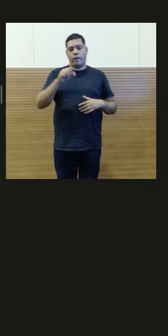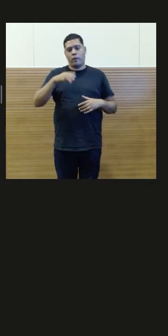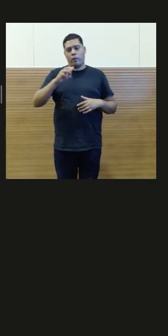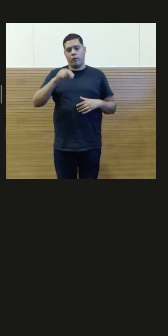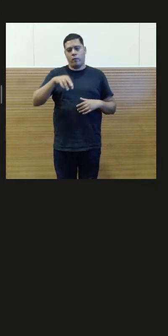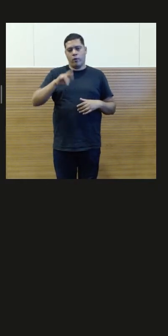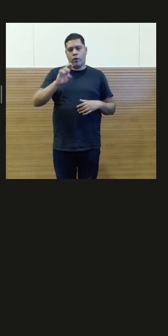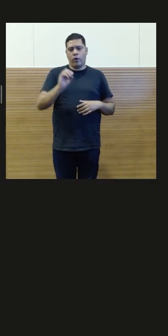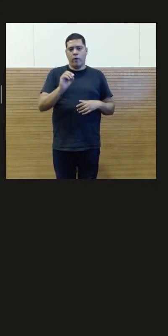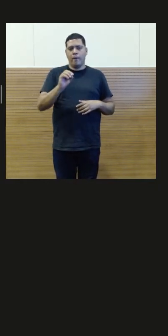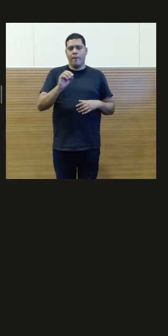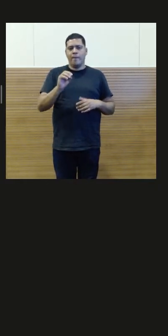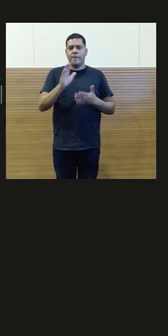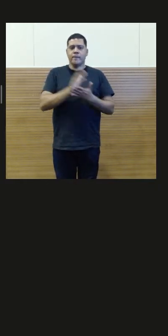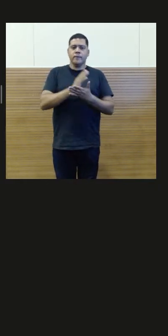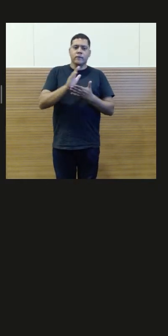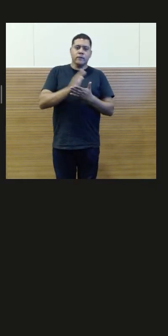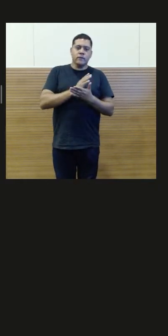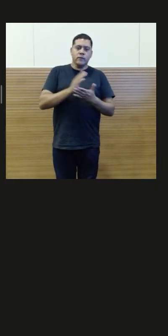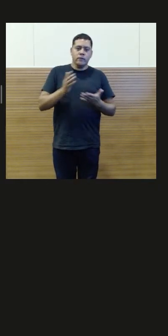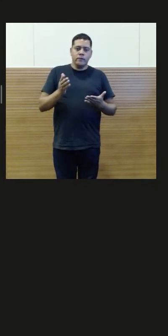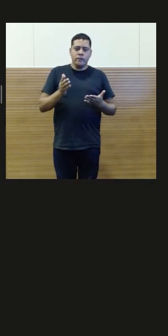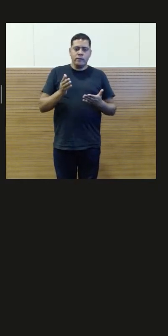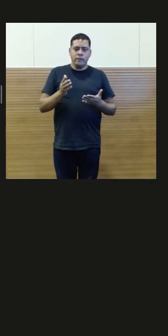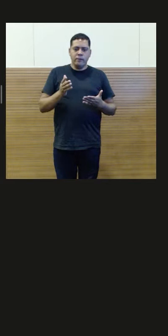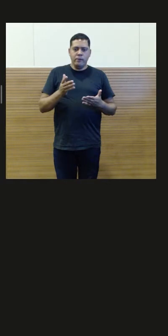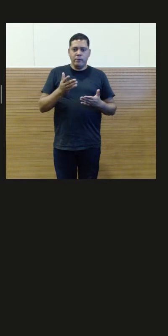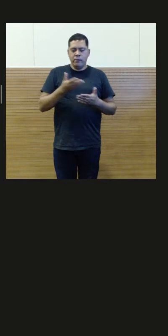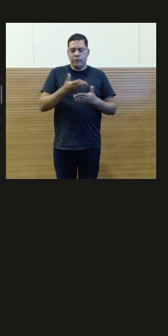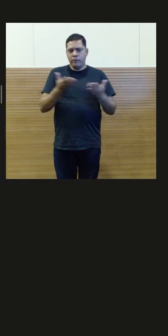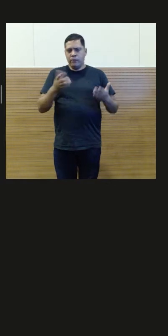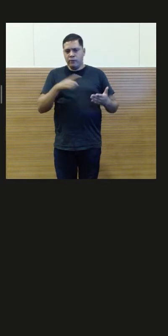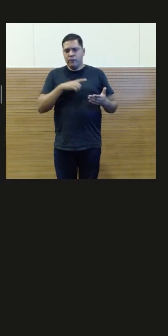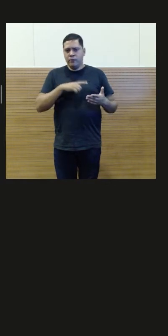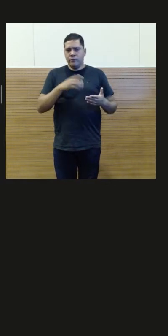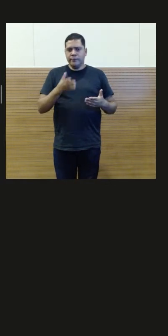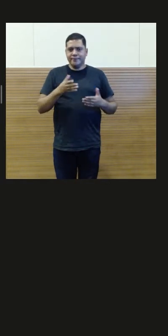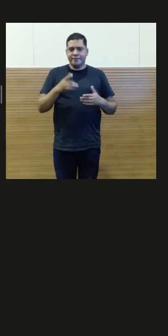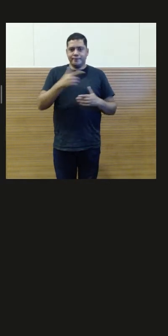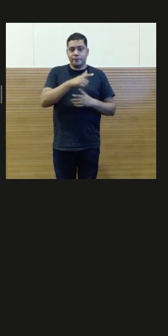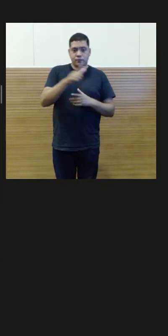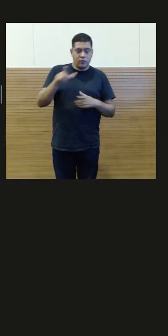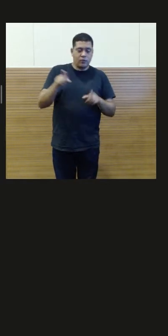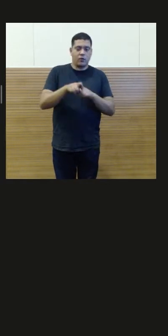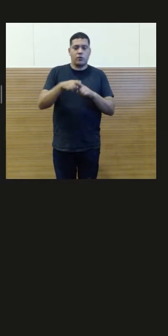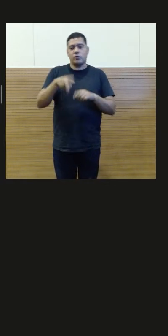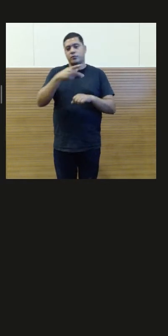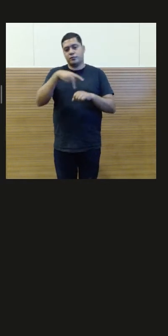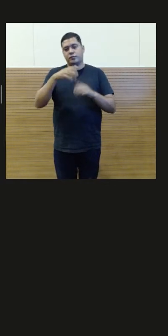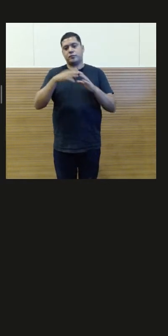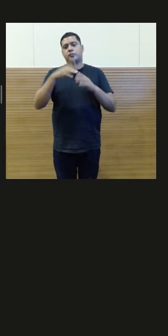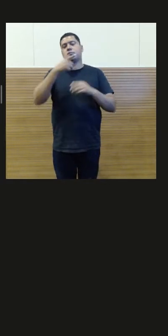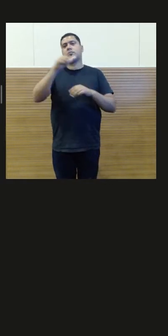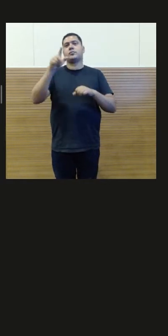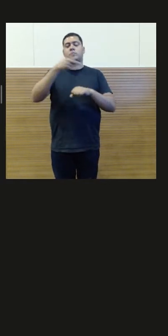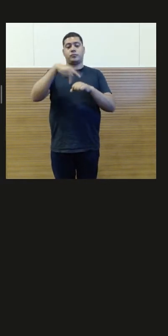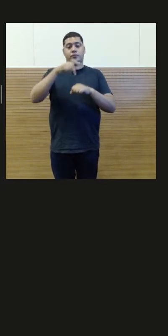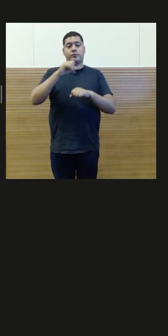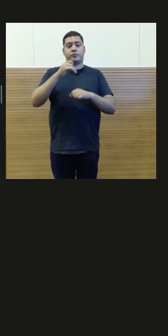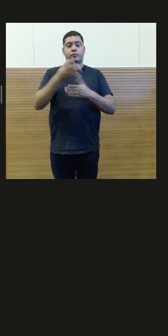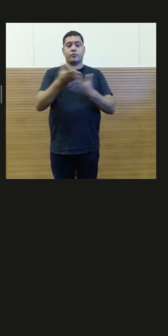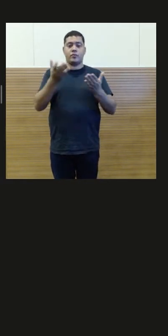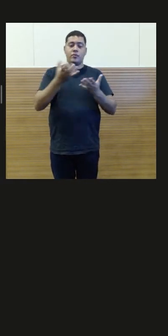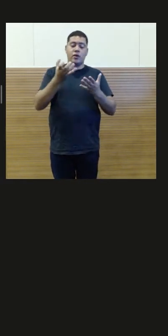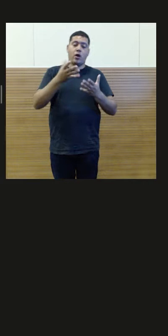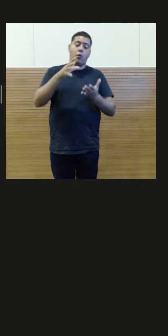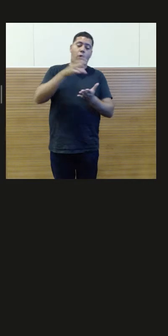whom are shown above, and many hundreds of others in other countries. If anyone wants a copy of this paper,